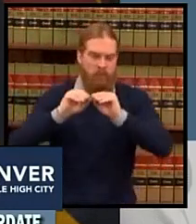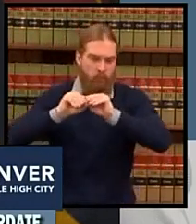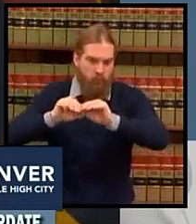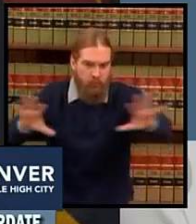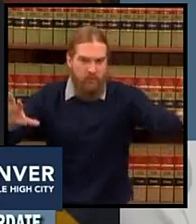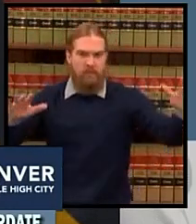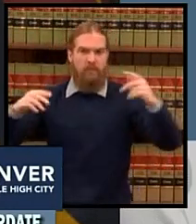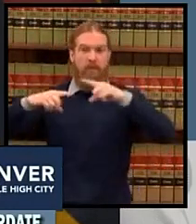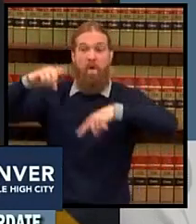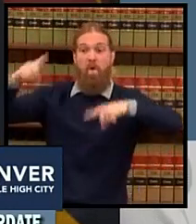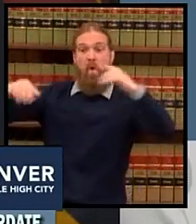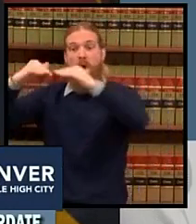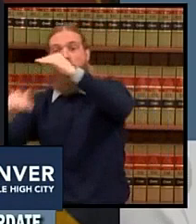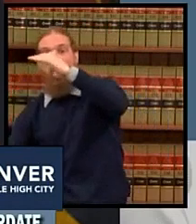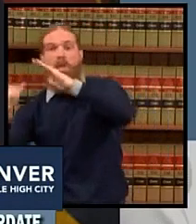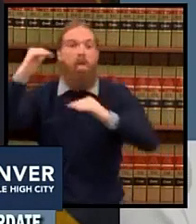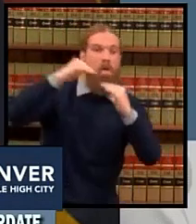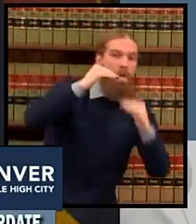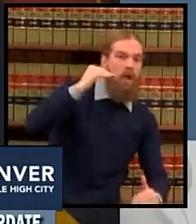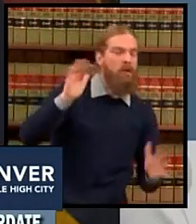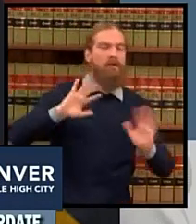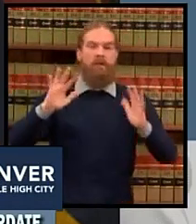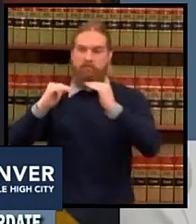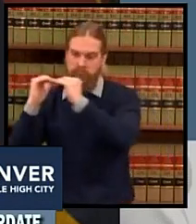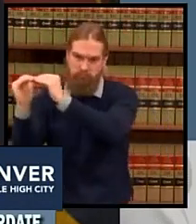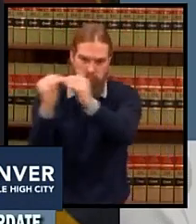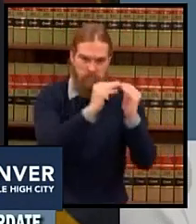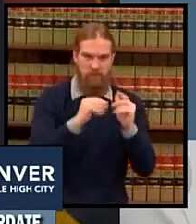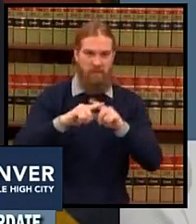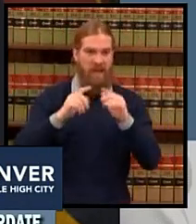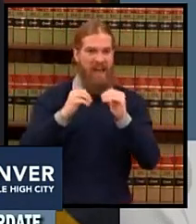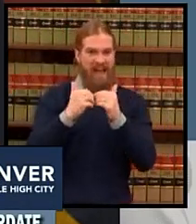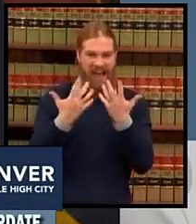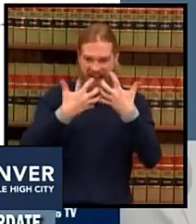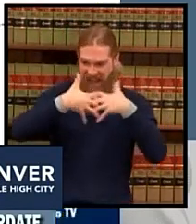to coordinate, but we are getting there. Next slide, please. The